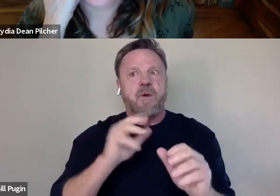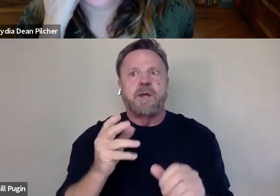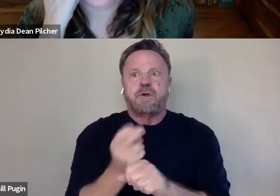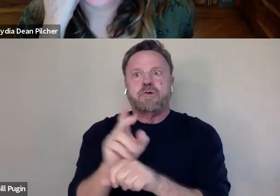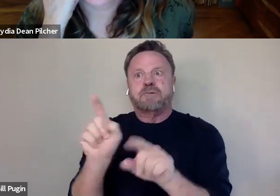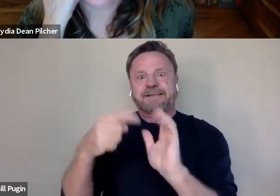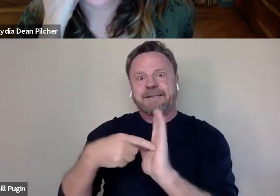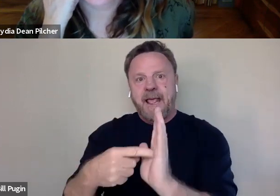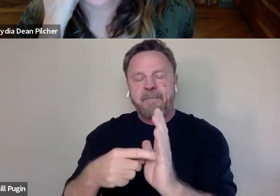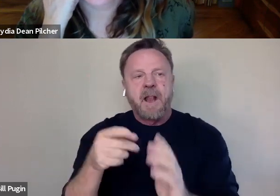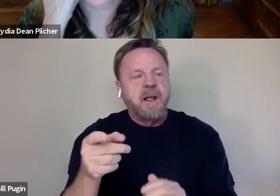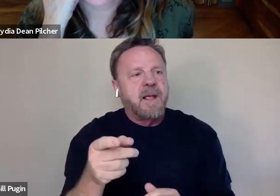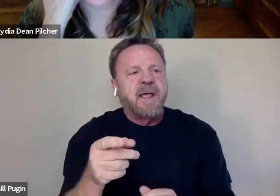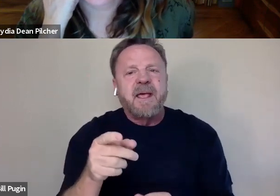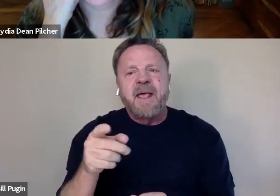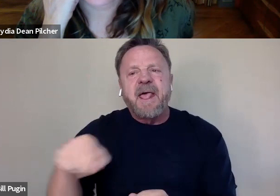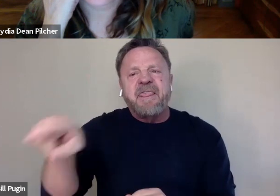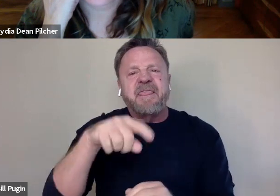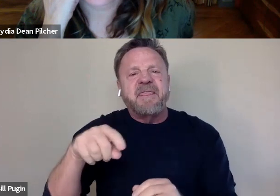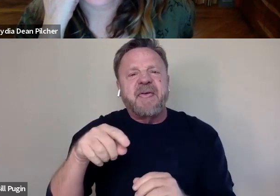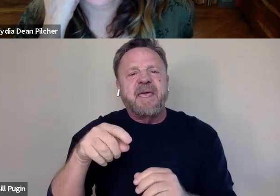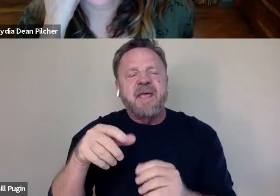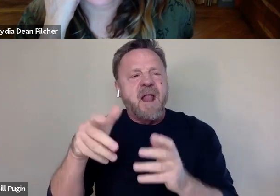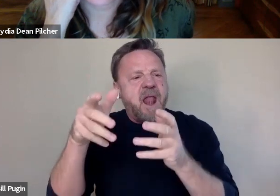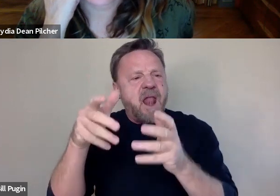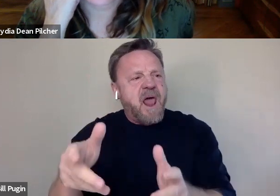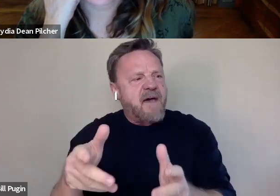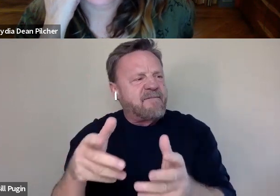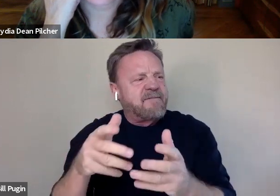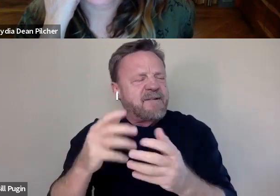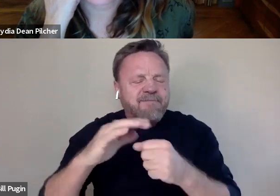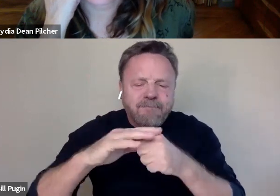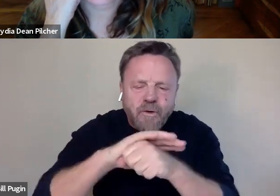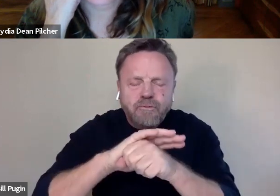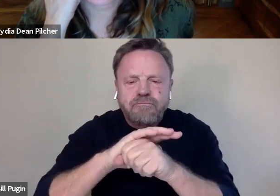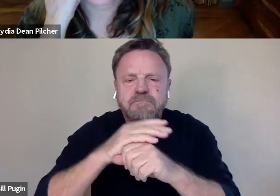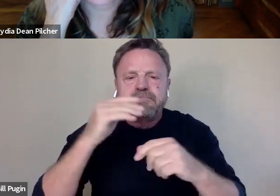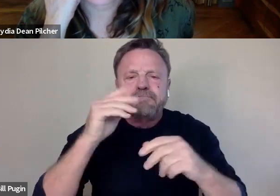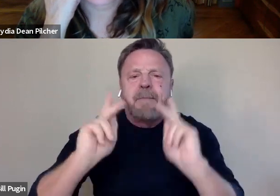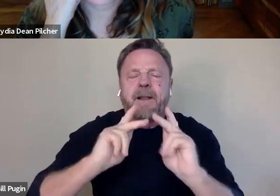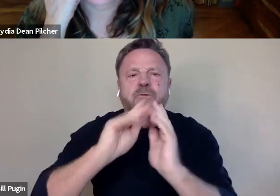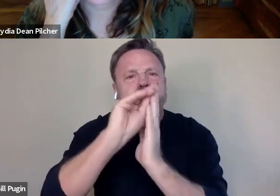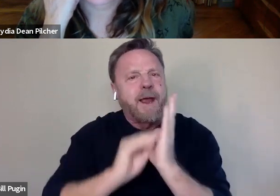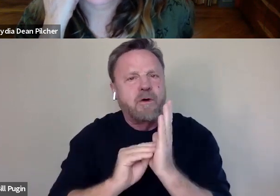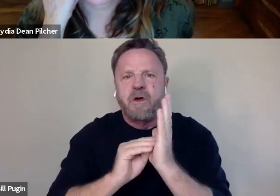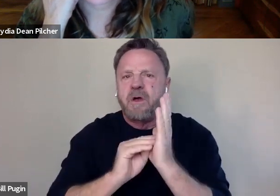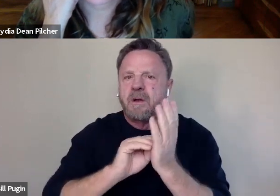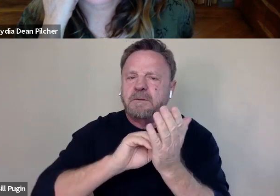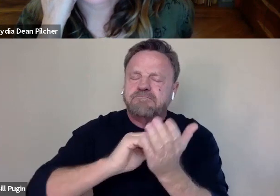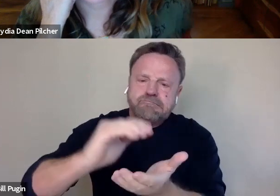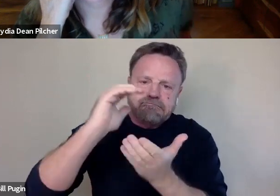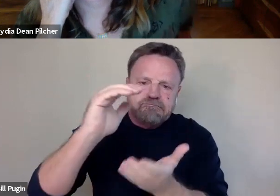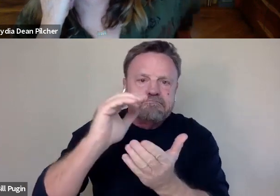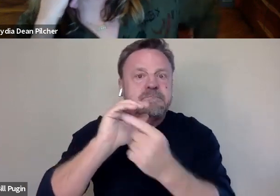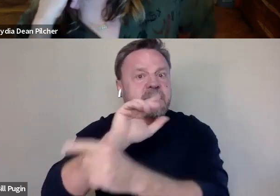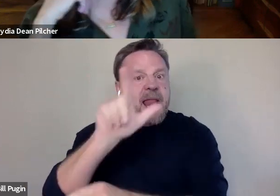is they left this really robust public record. And it's at the Library of